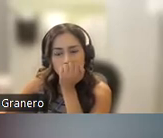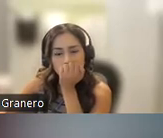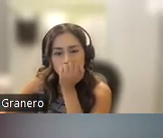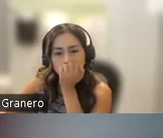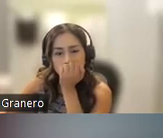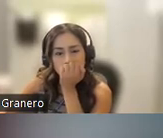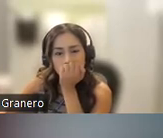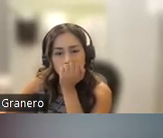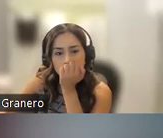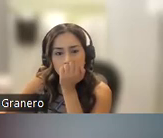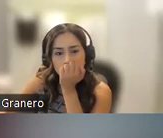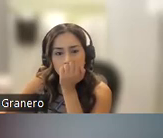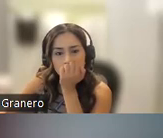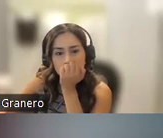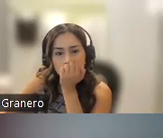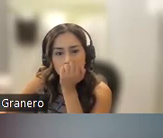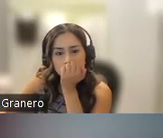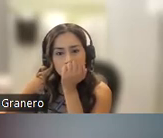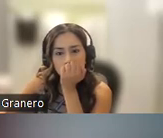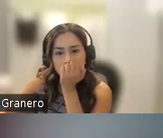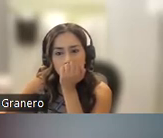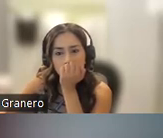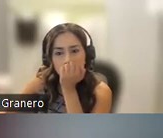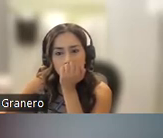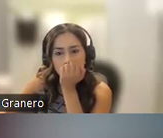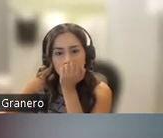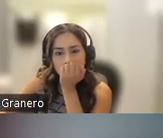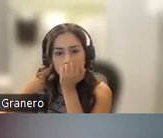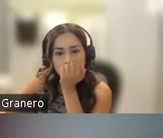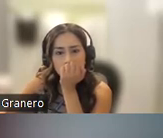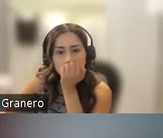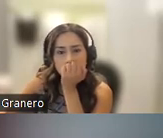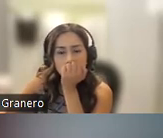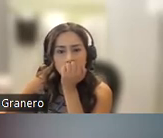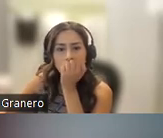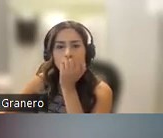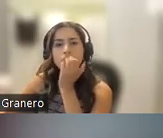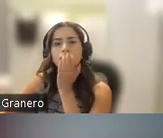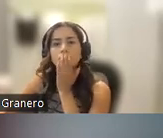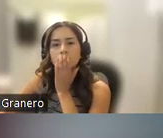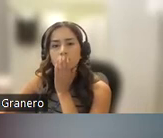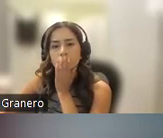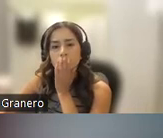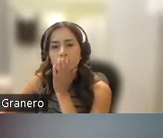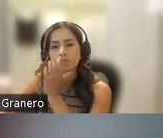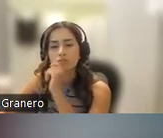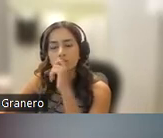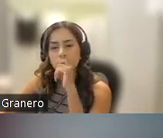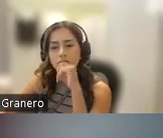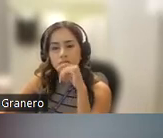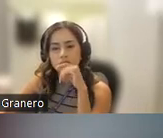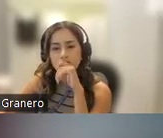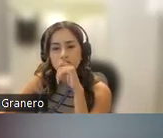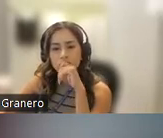represented. We do have, for those that are who you serve, we see that we have